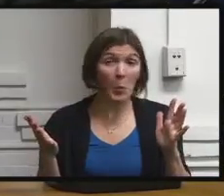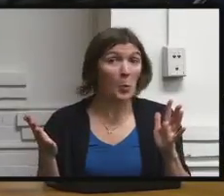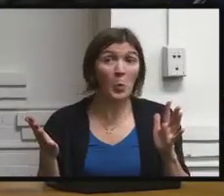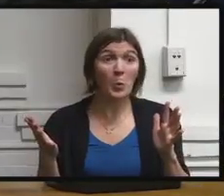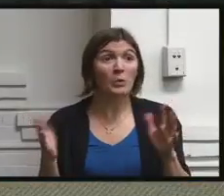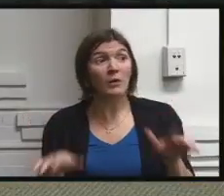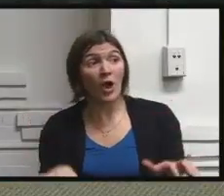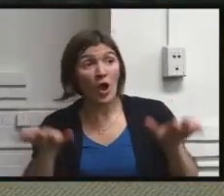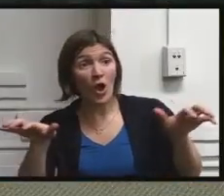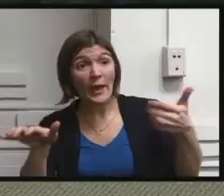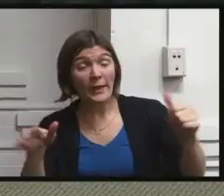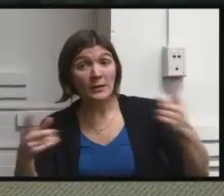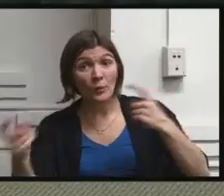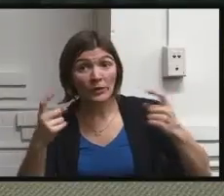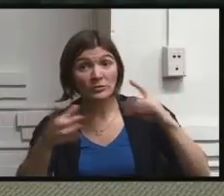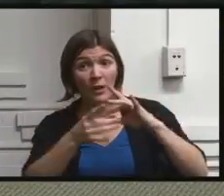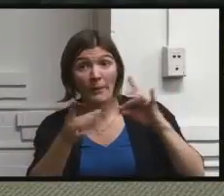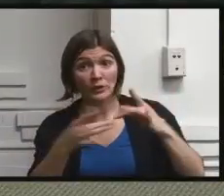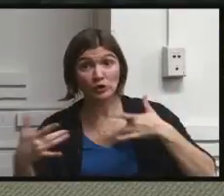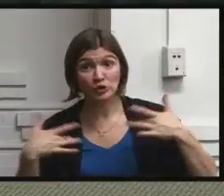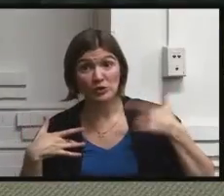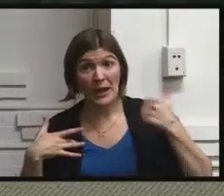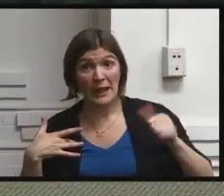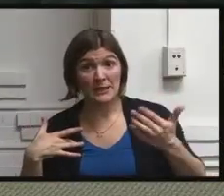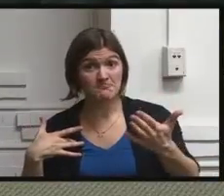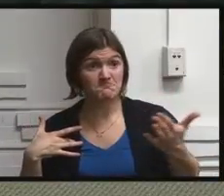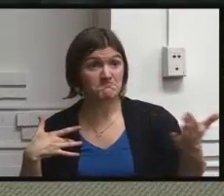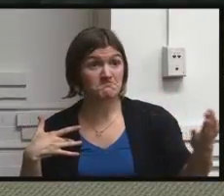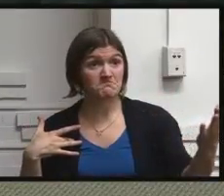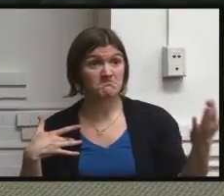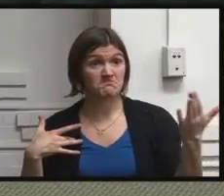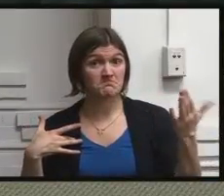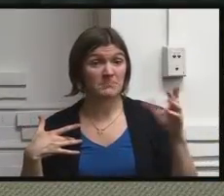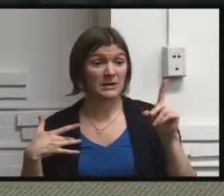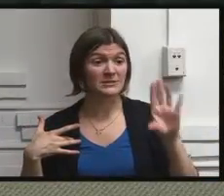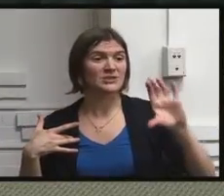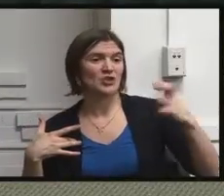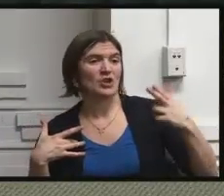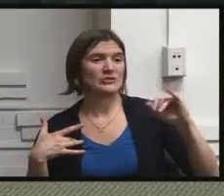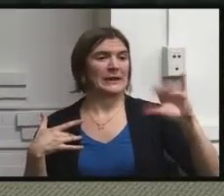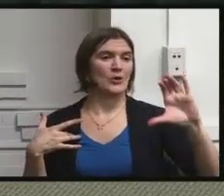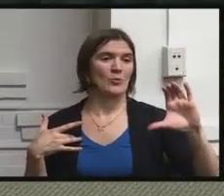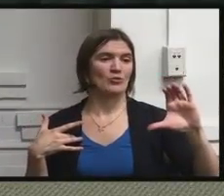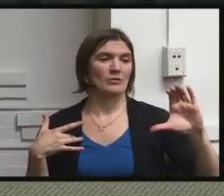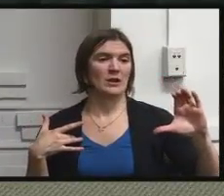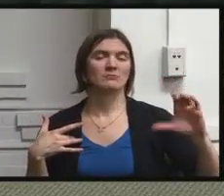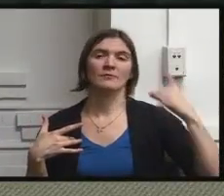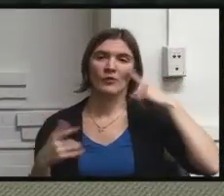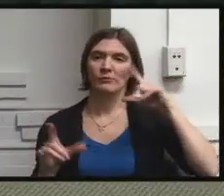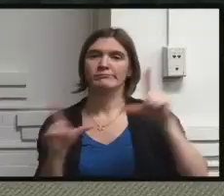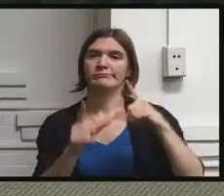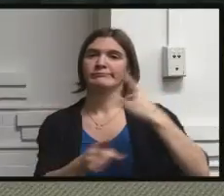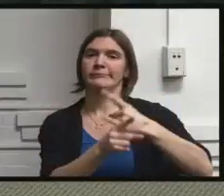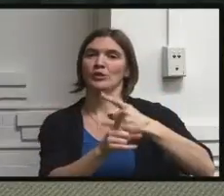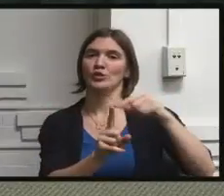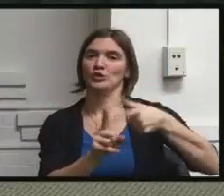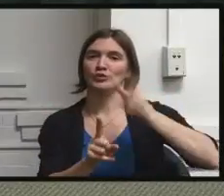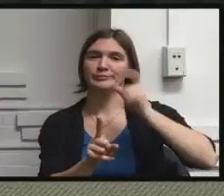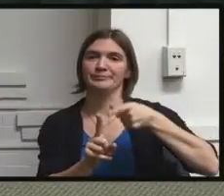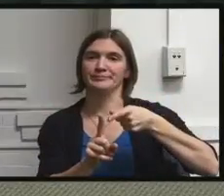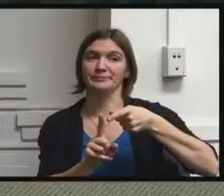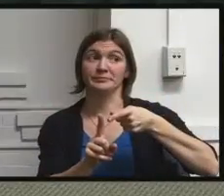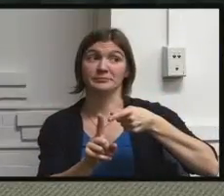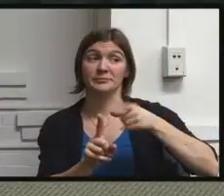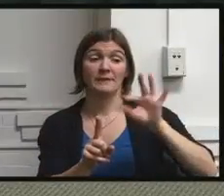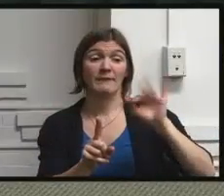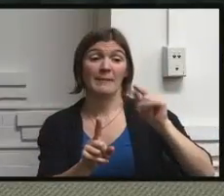Is there anybody who's in attendance who has any questions or comments about Dunch Inc.'s application for a liquor license at